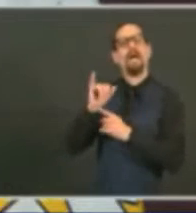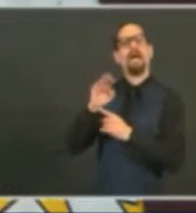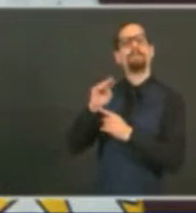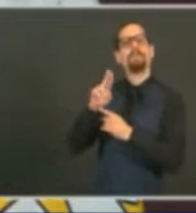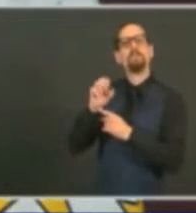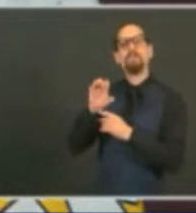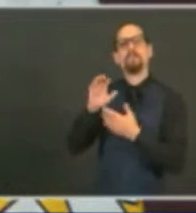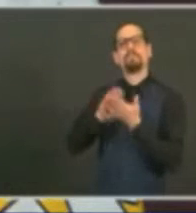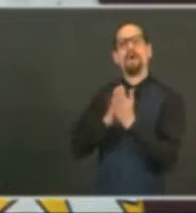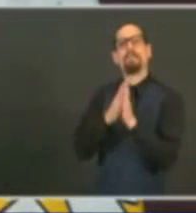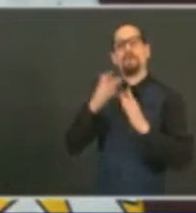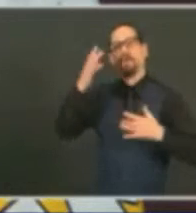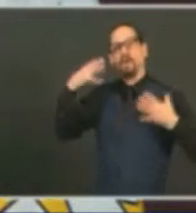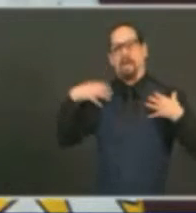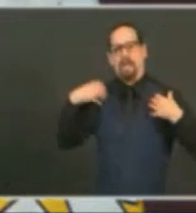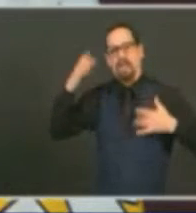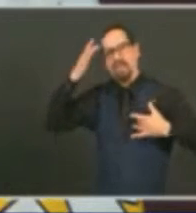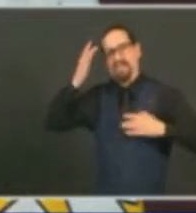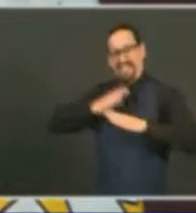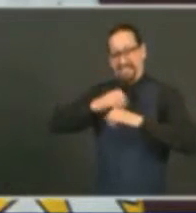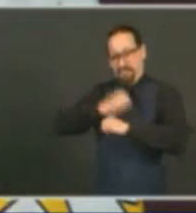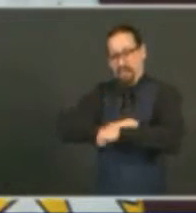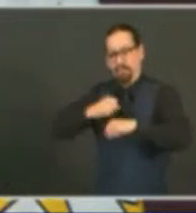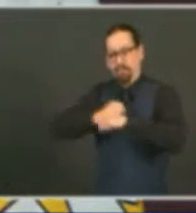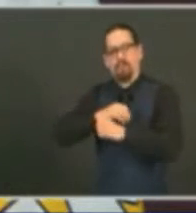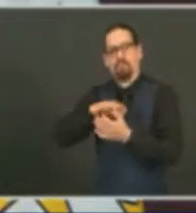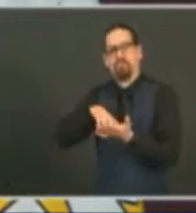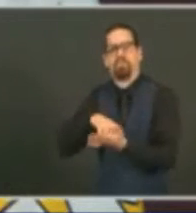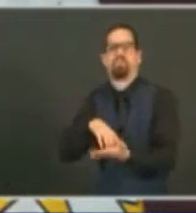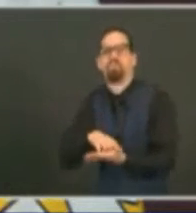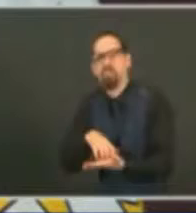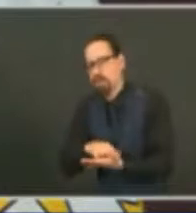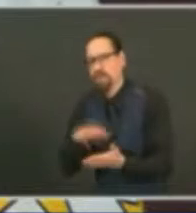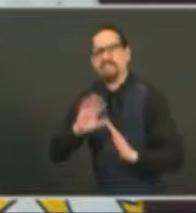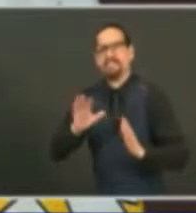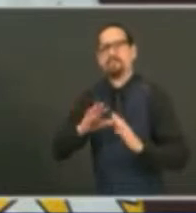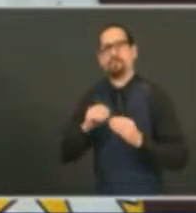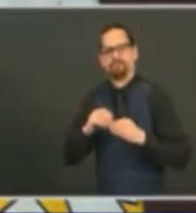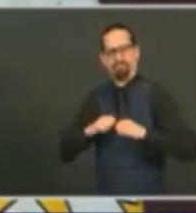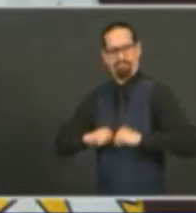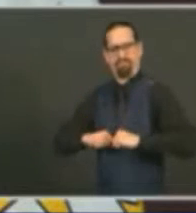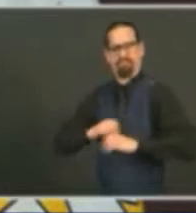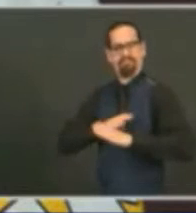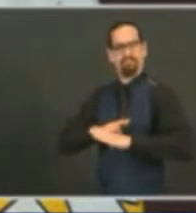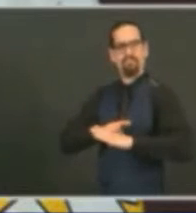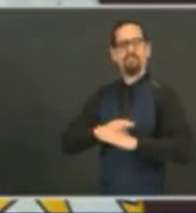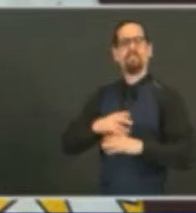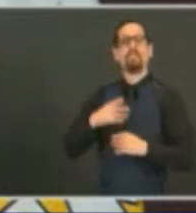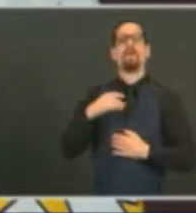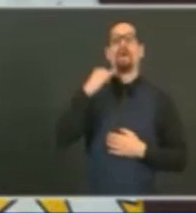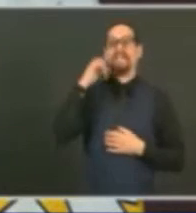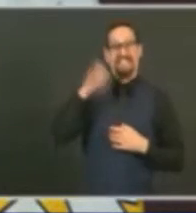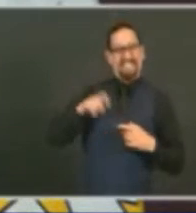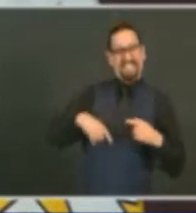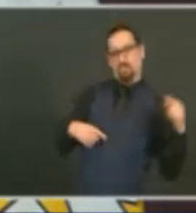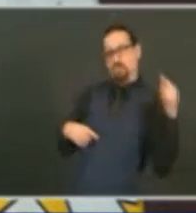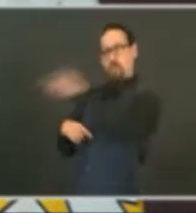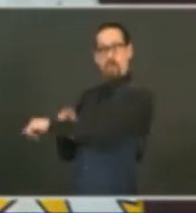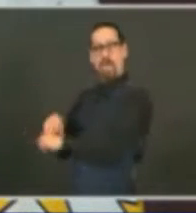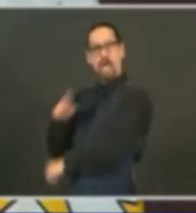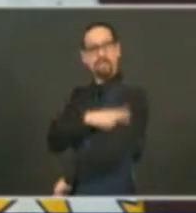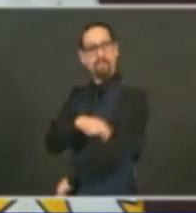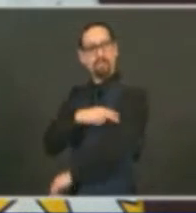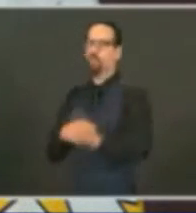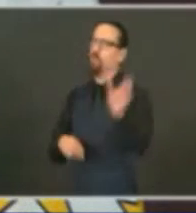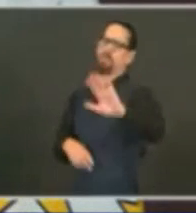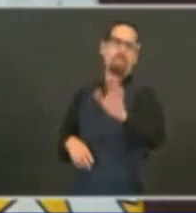to the hospital for this monoclonal antibody treatment. You must work with your primary care provider for this